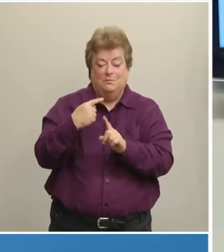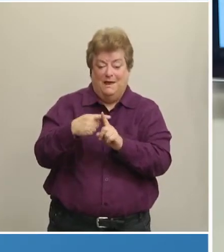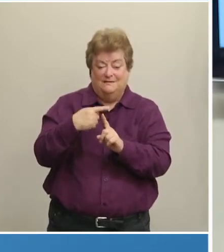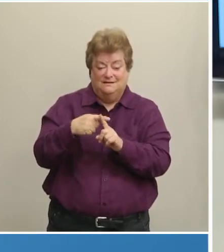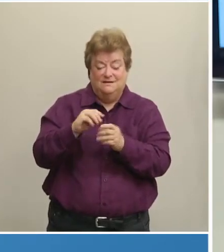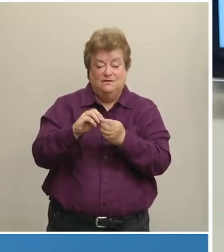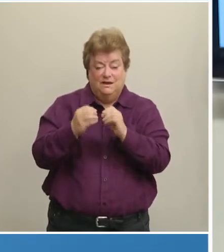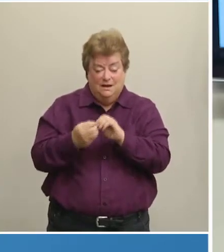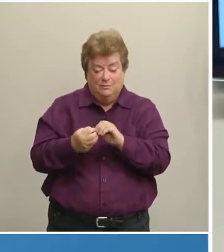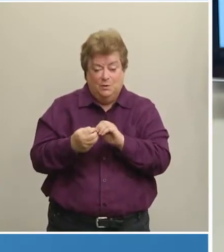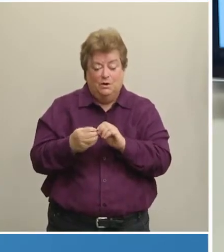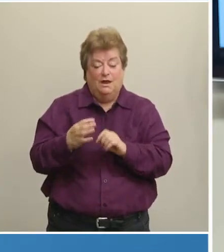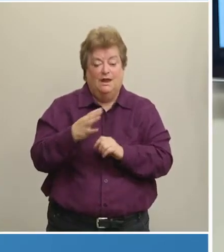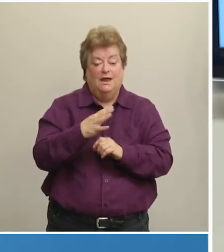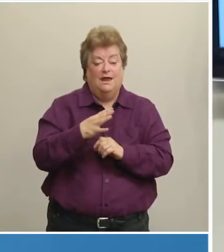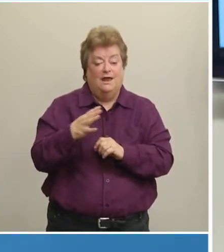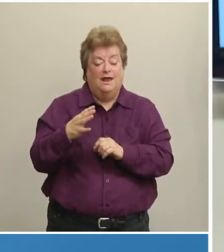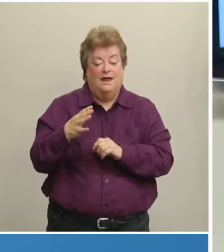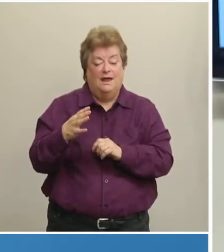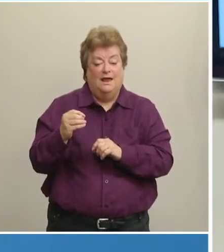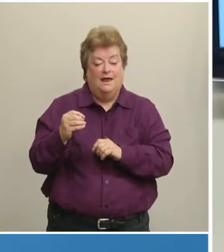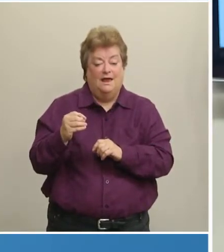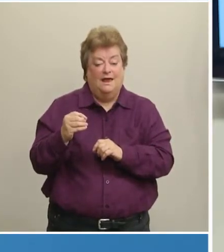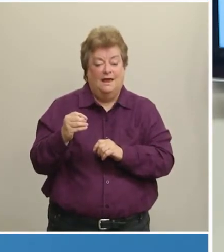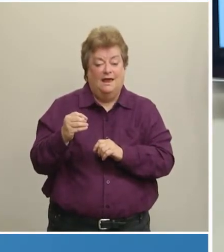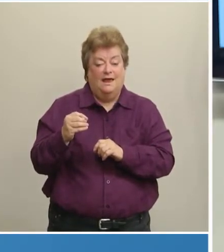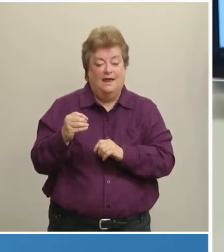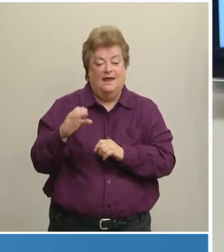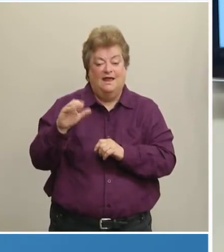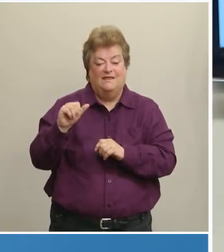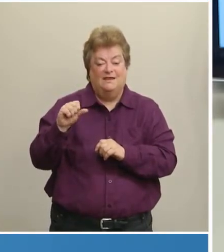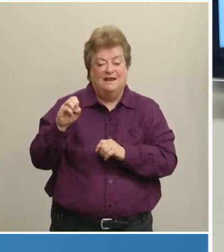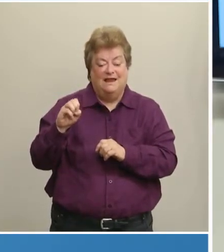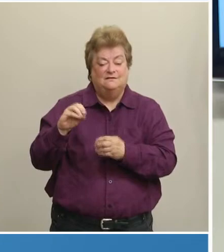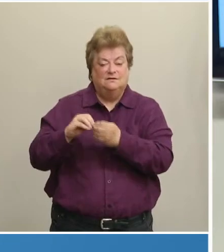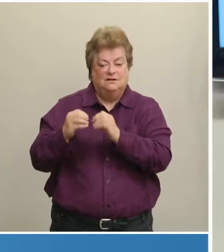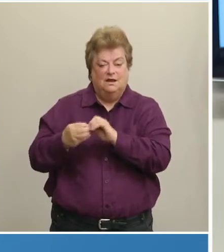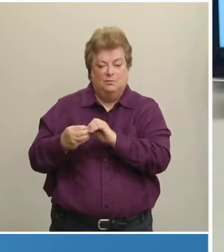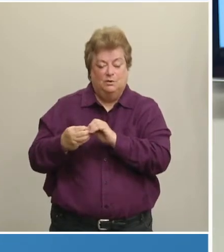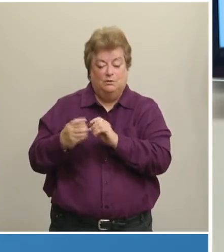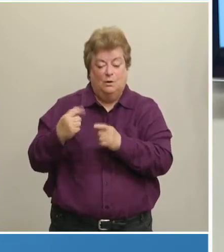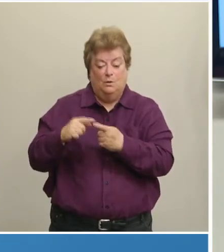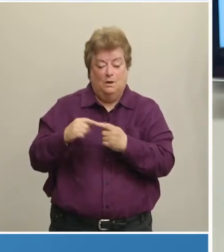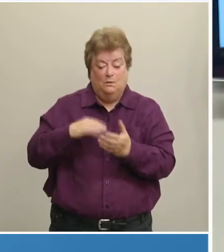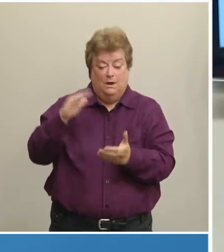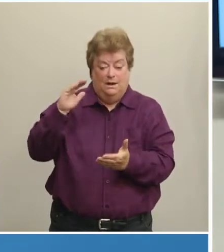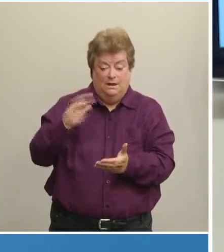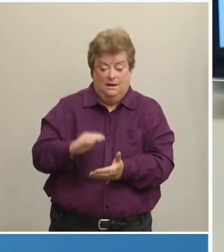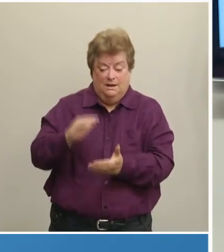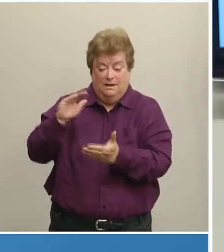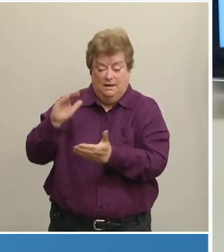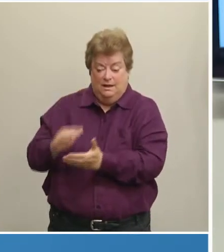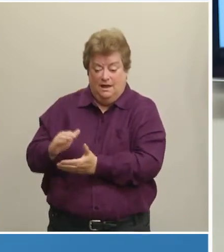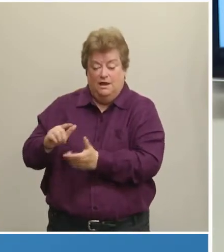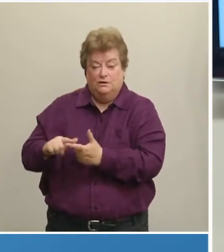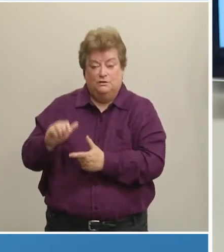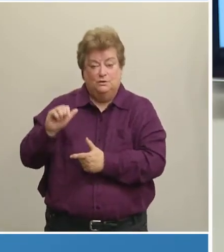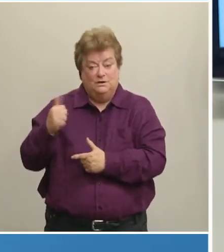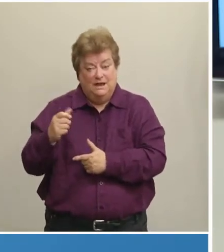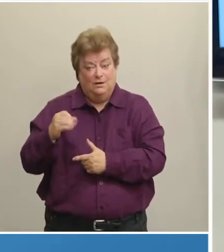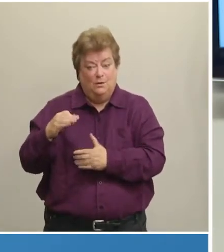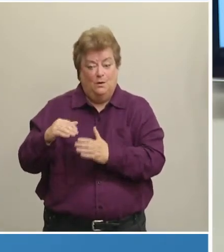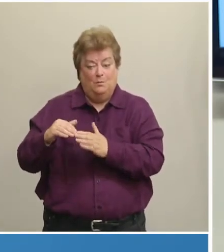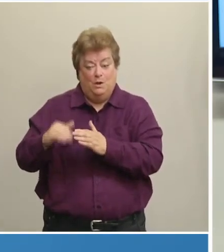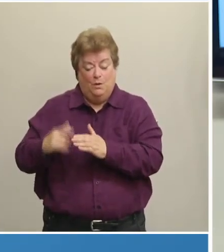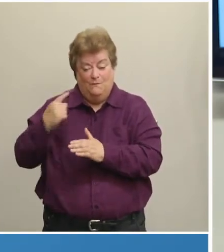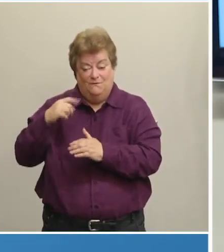positivity number and our case numbers. Once we get down to those 10 and below per